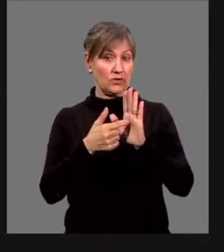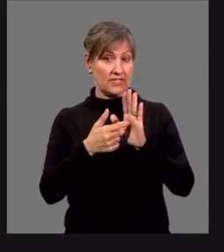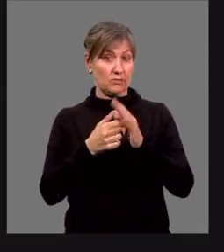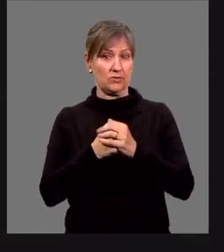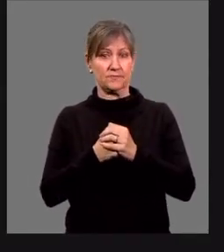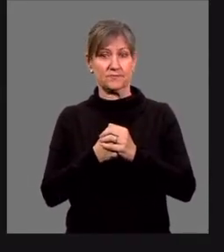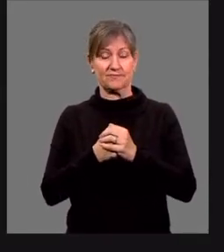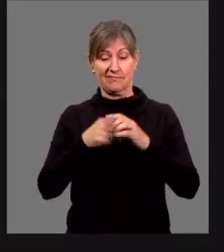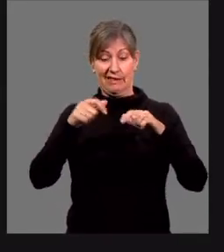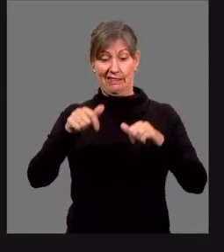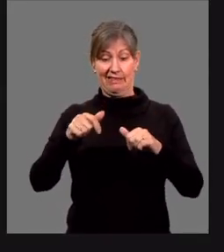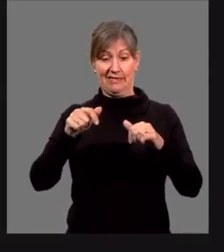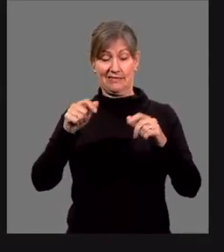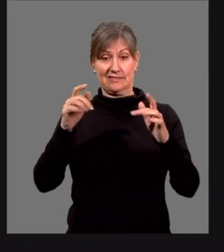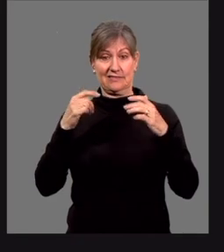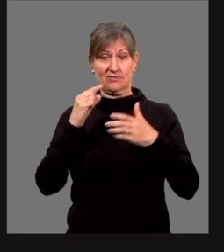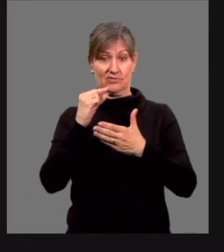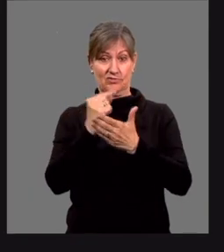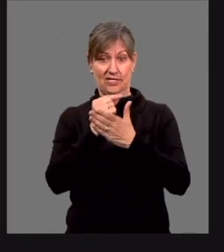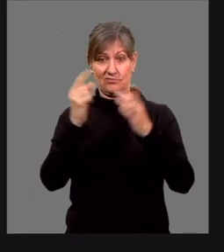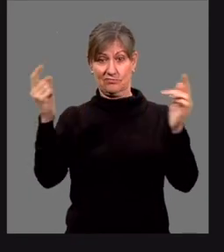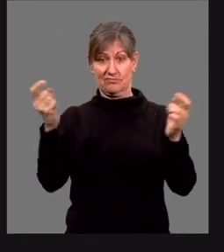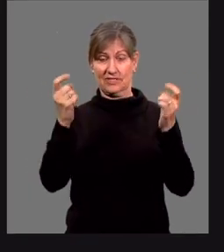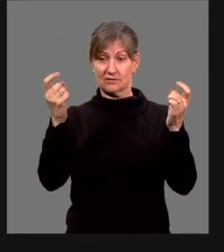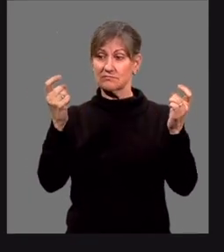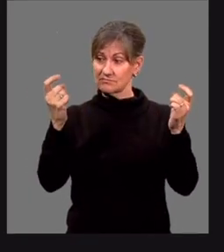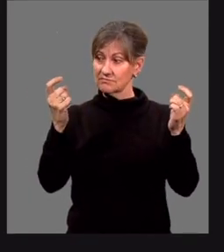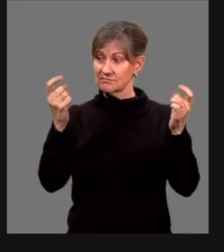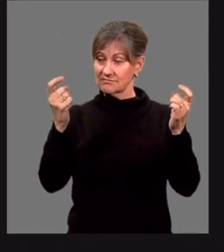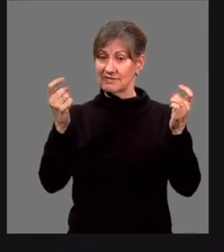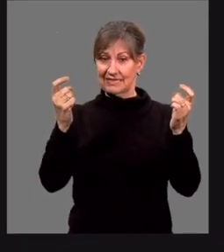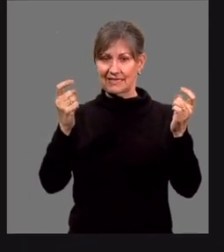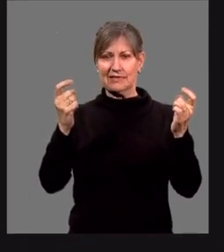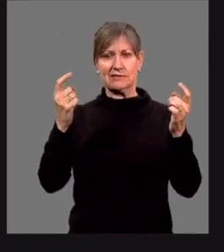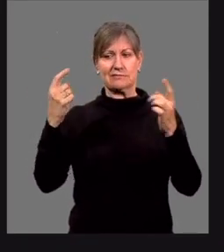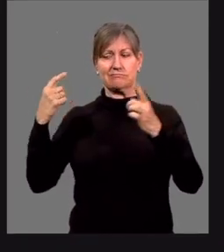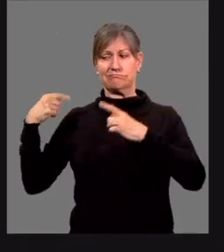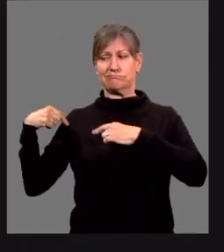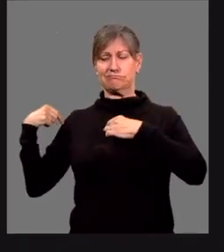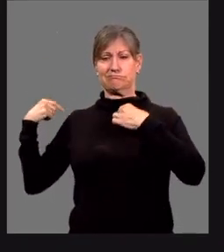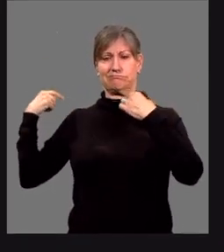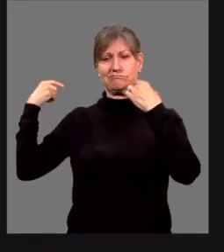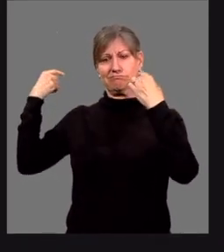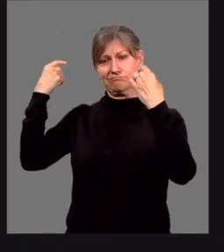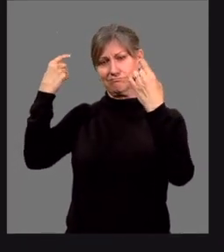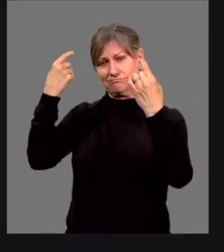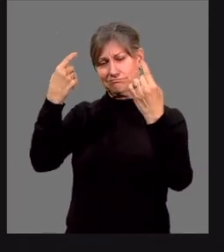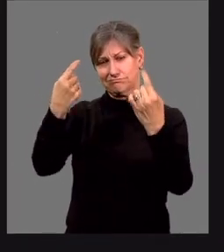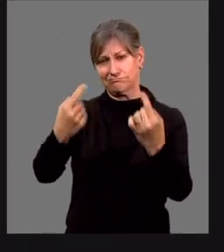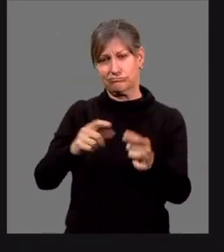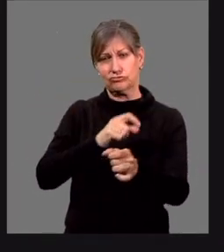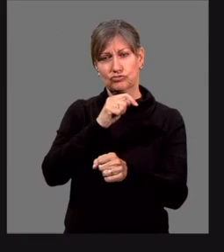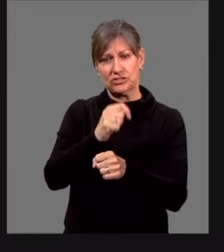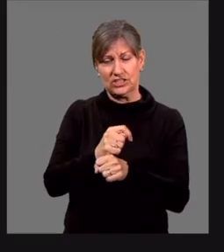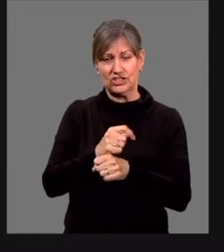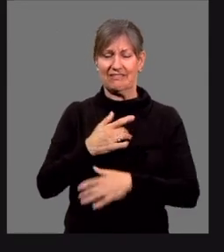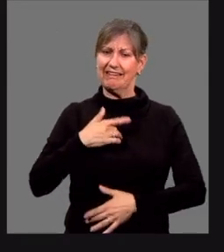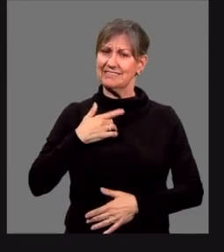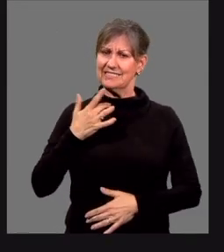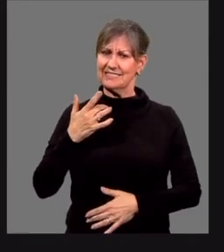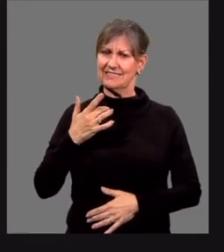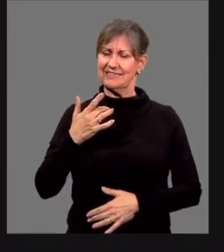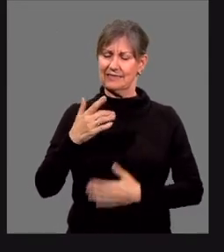example, this commencement exercise is indeed an age-old rite of passage, and it's easy to feel